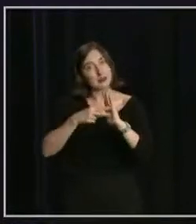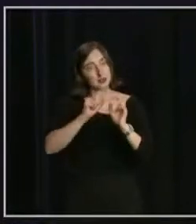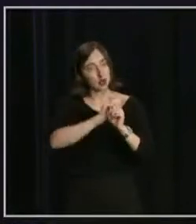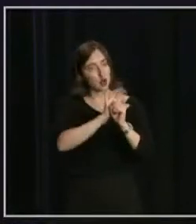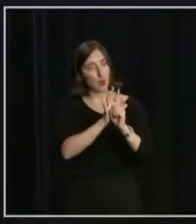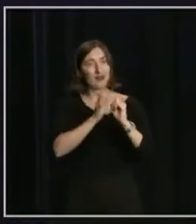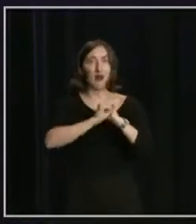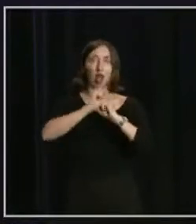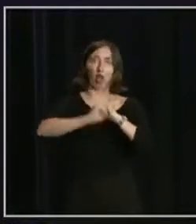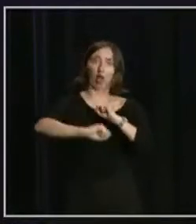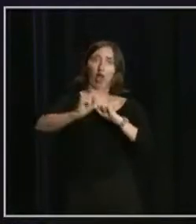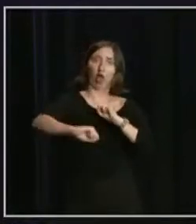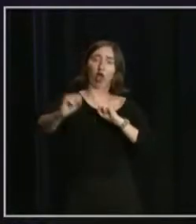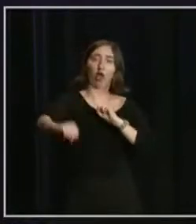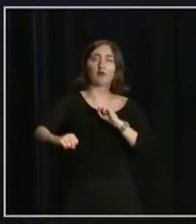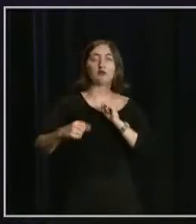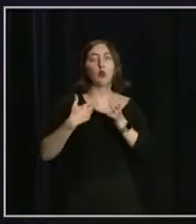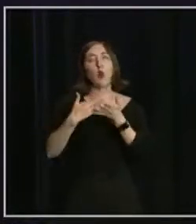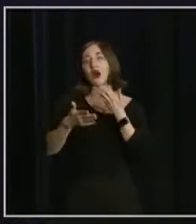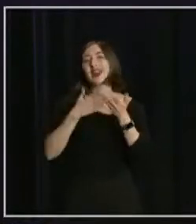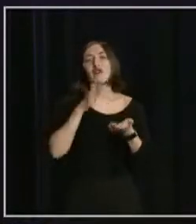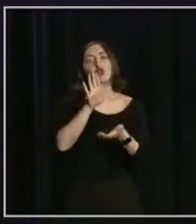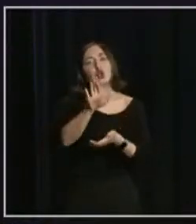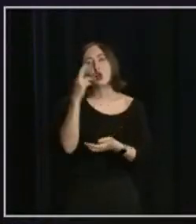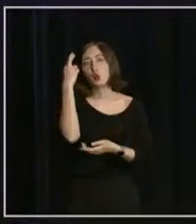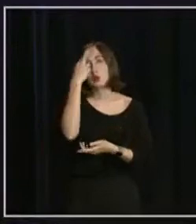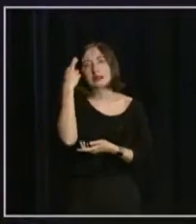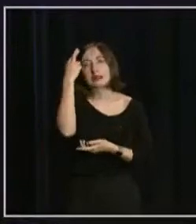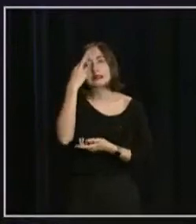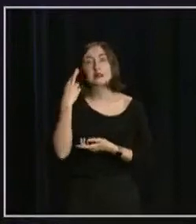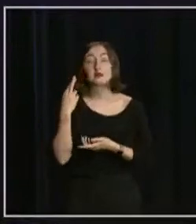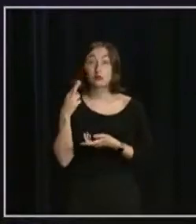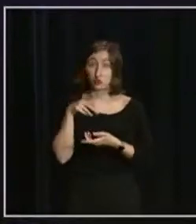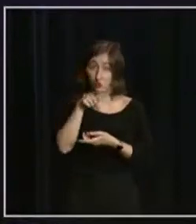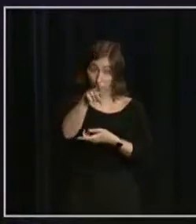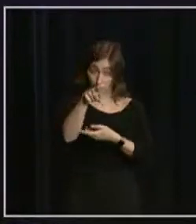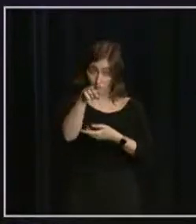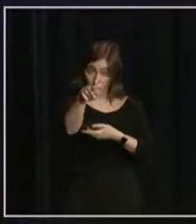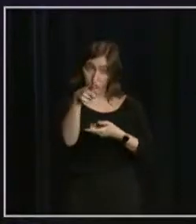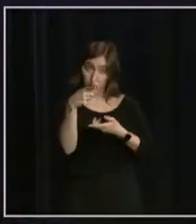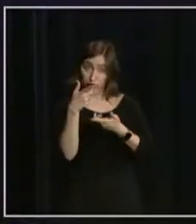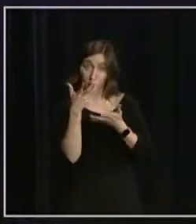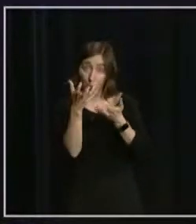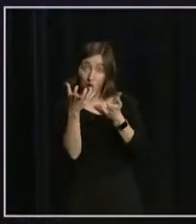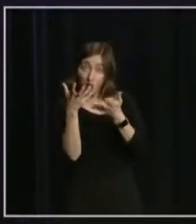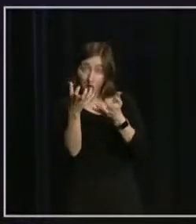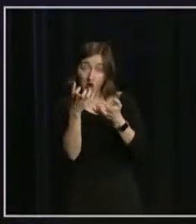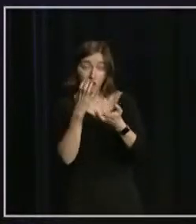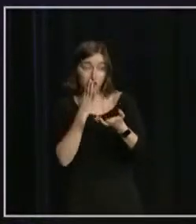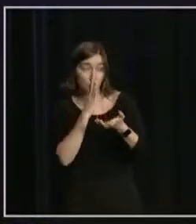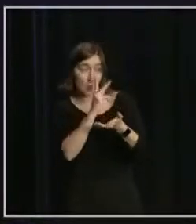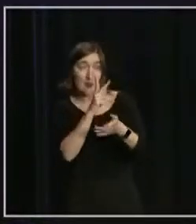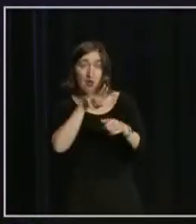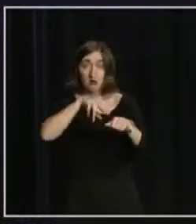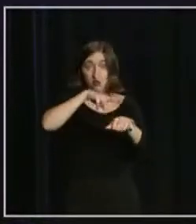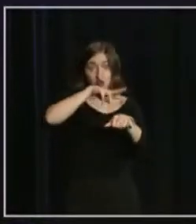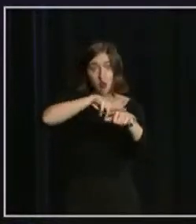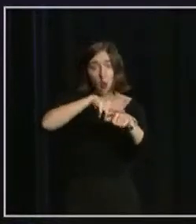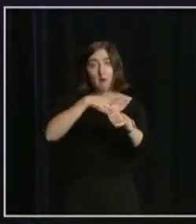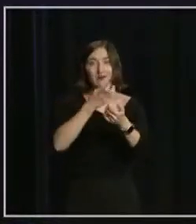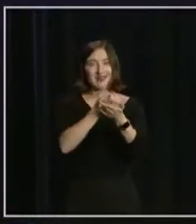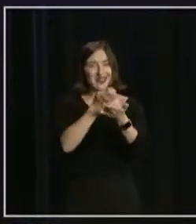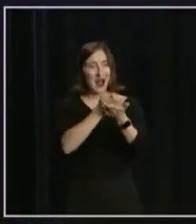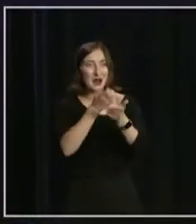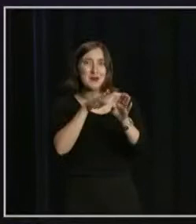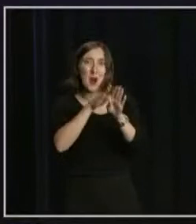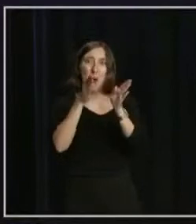whatever reason it is. So don't do that. If our interest is getting back to reviving the economy, doing all the activities that we love, getting our